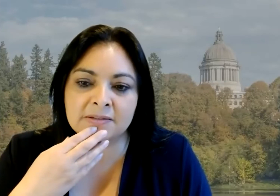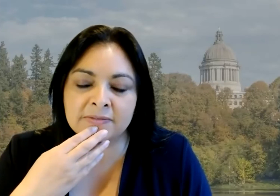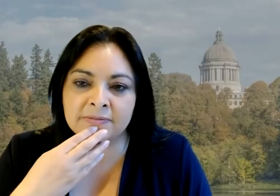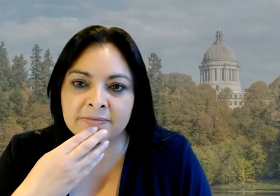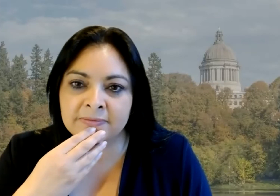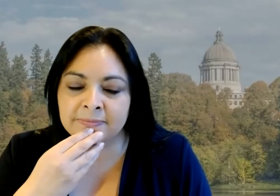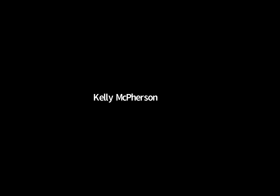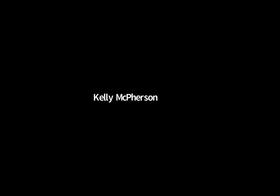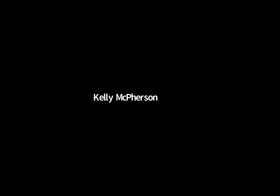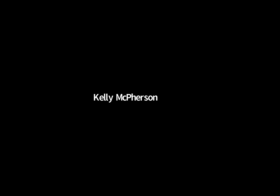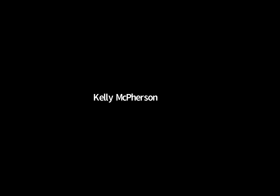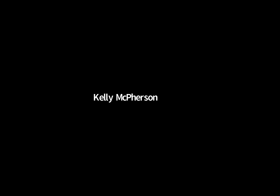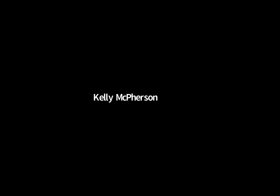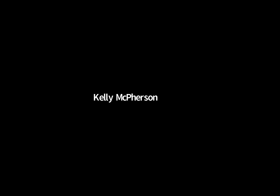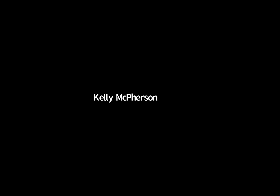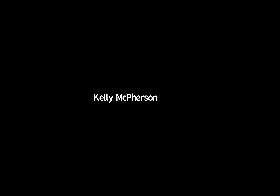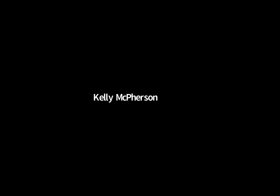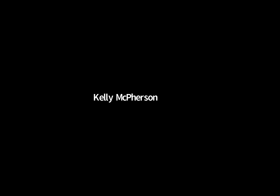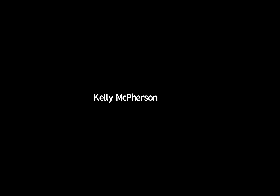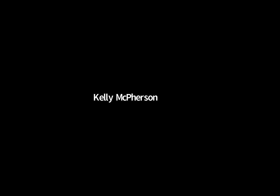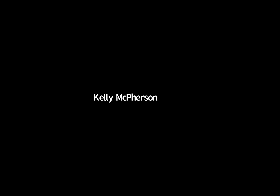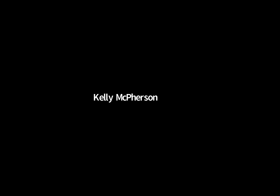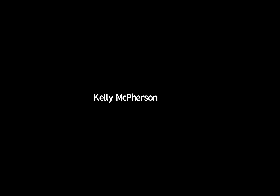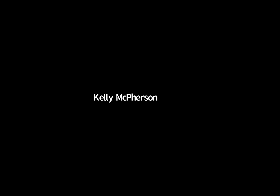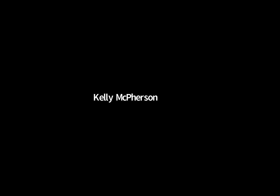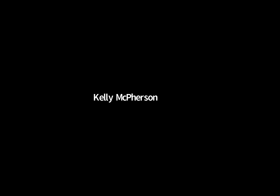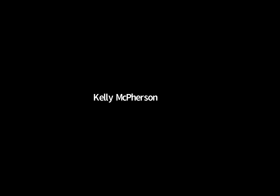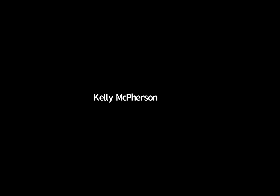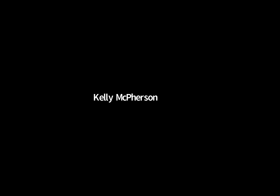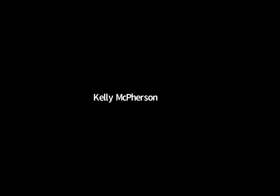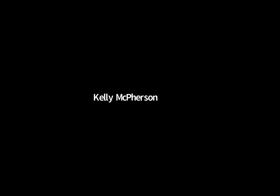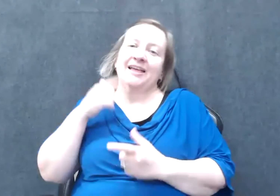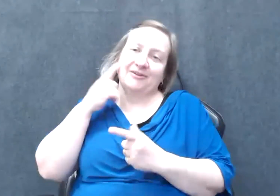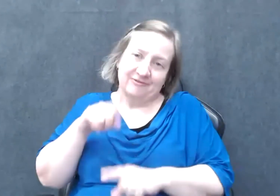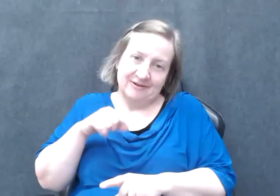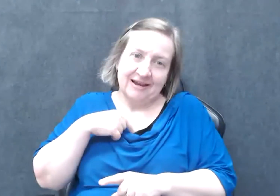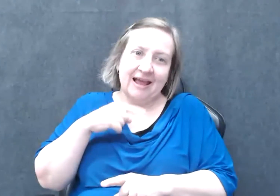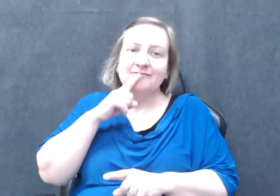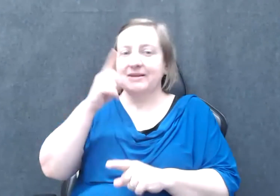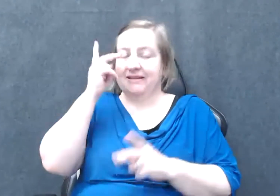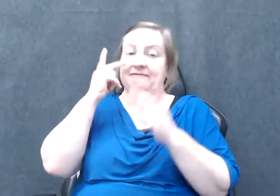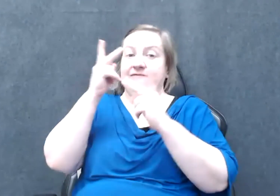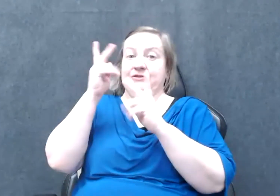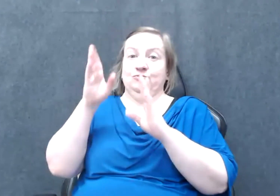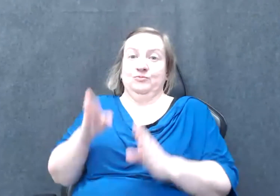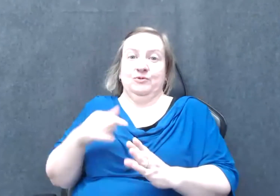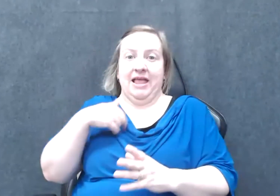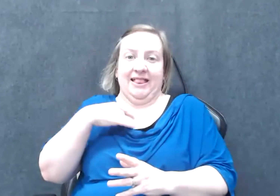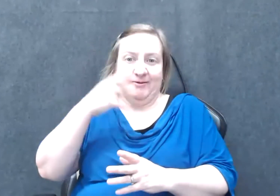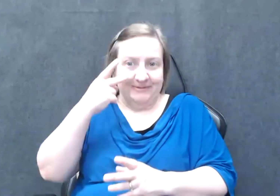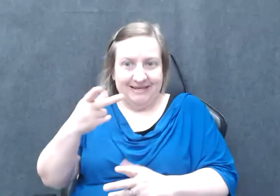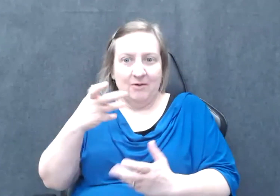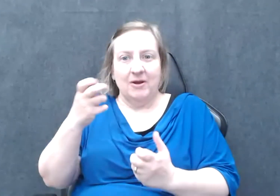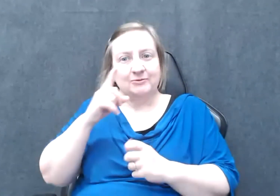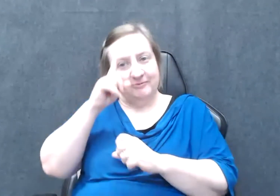needs? Yeah, so I agree. I'm extremely visual and I like to see. I want to